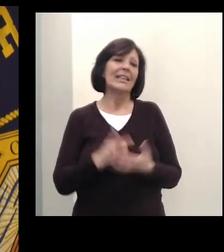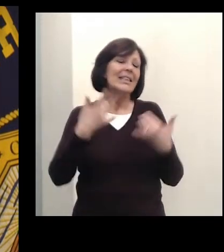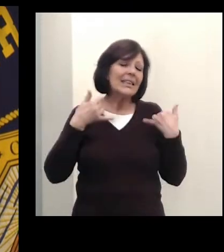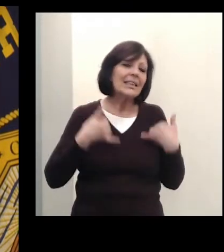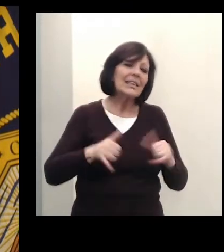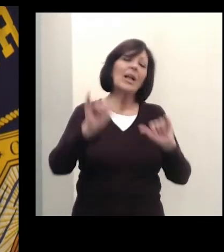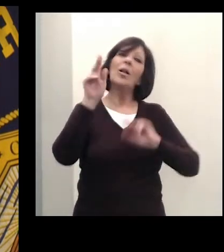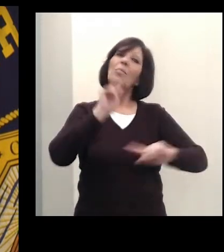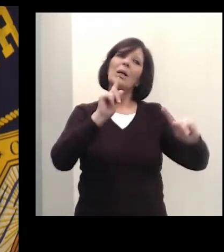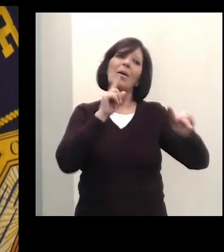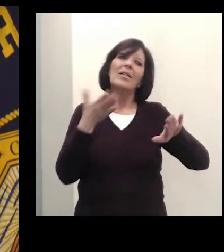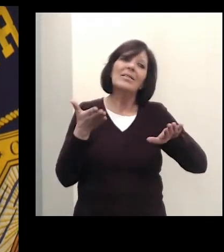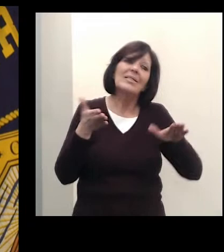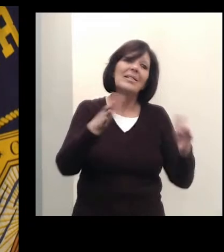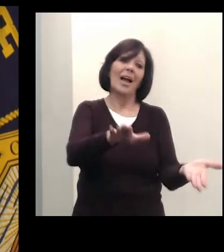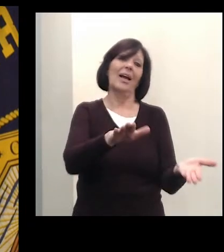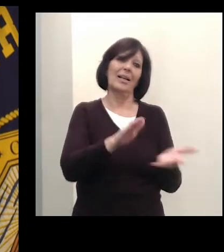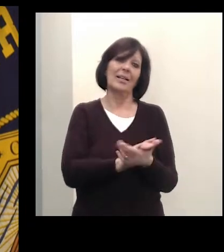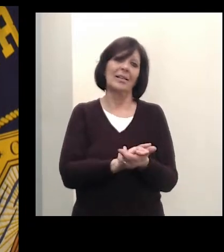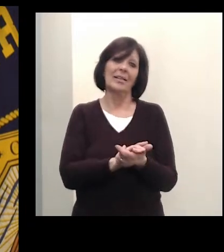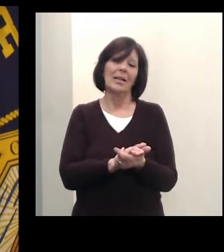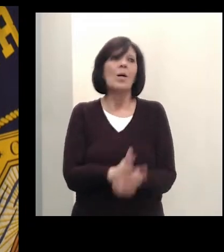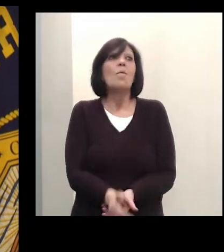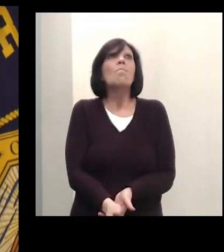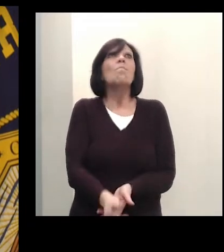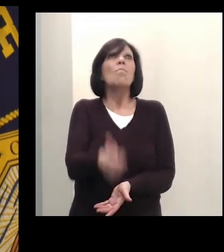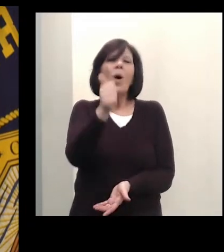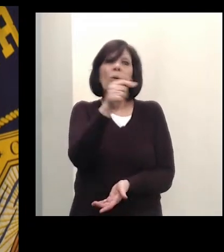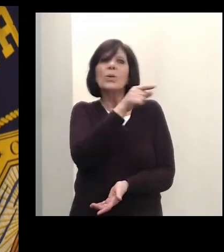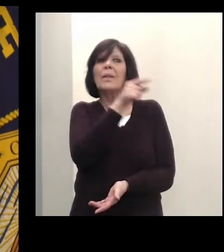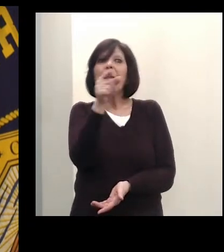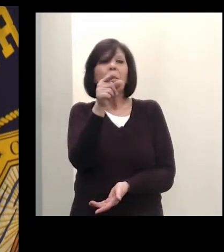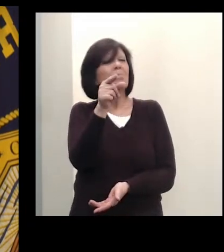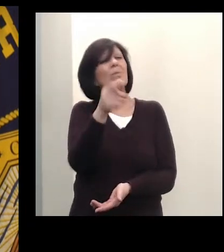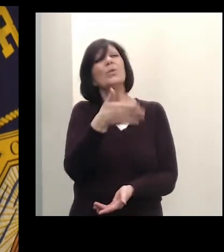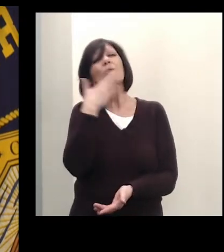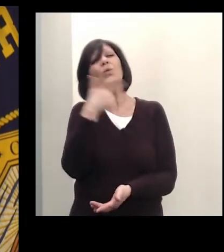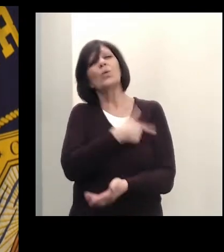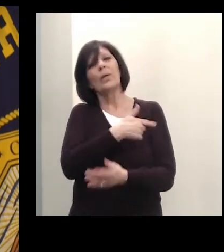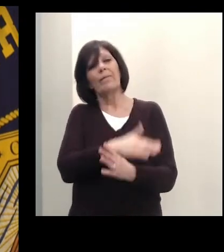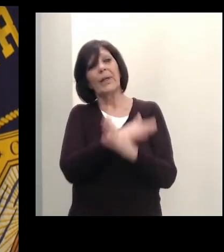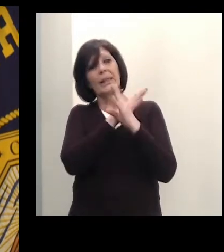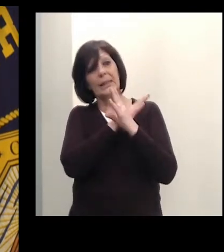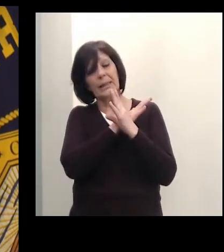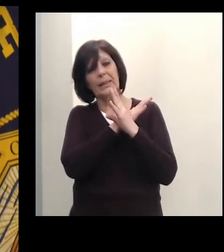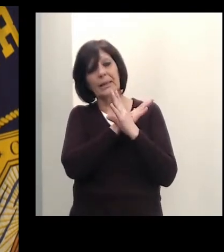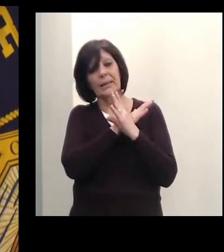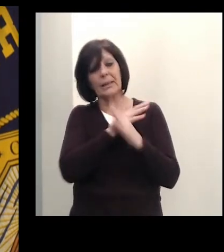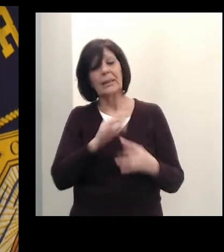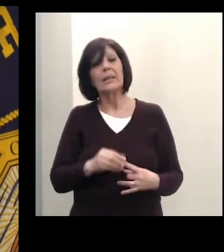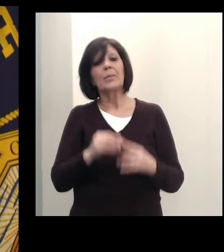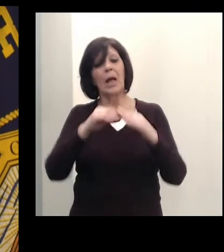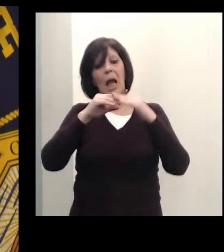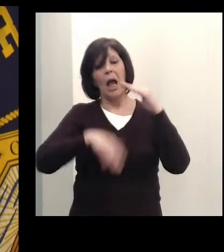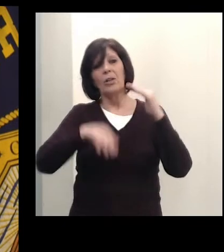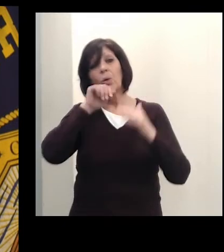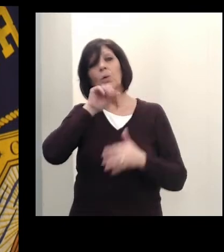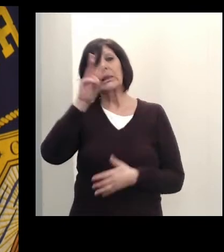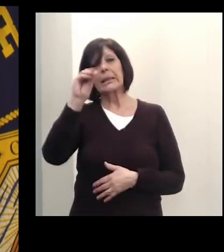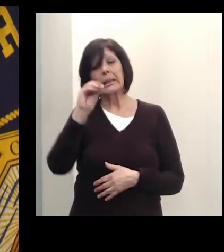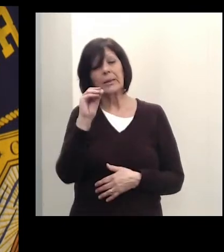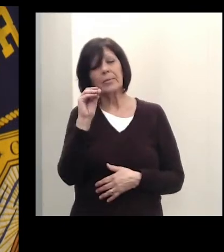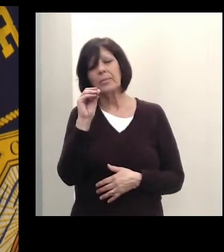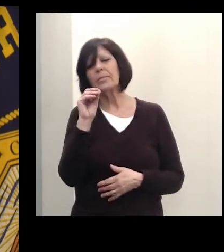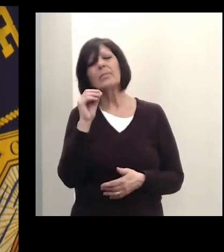dying. Most of them, those individuals, are unvaccinated, especially if they're under the age of 60. And I just ask